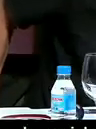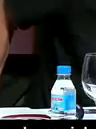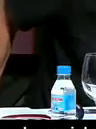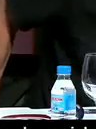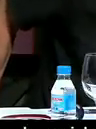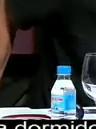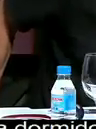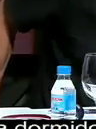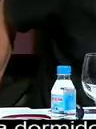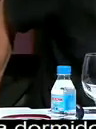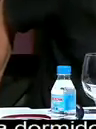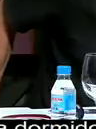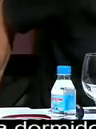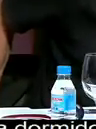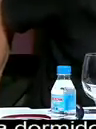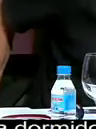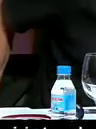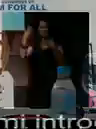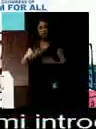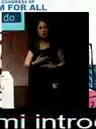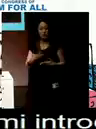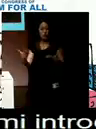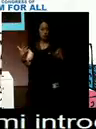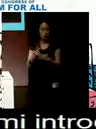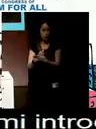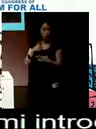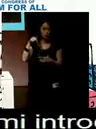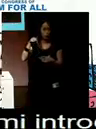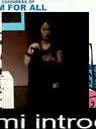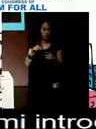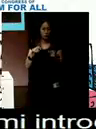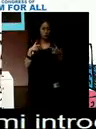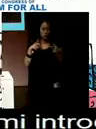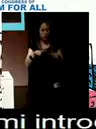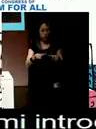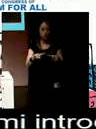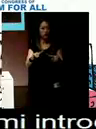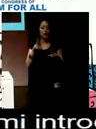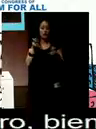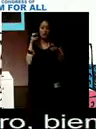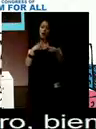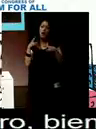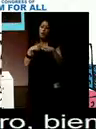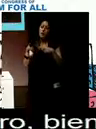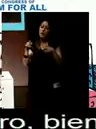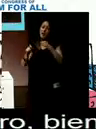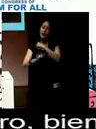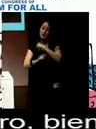all, welcome all of you to this session on policies and strategies for accessible tourism. This is the